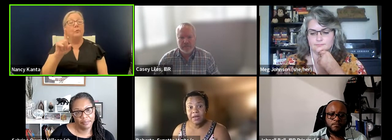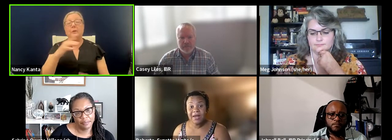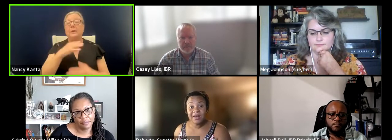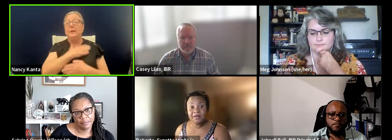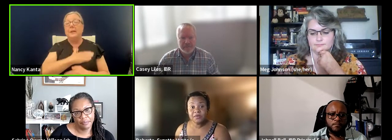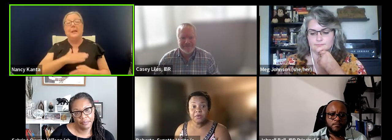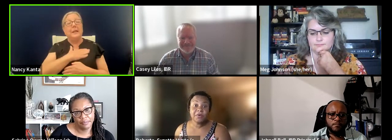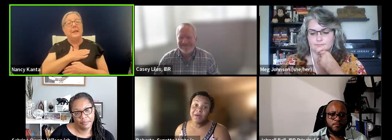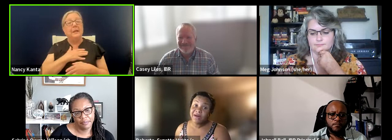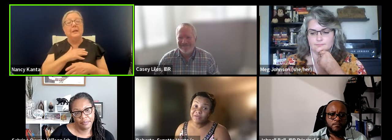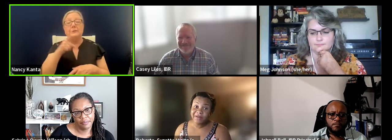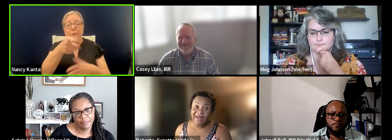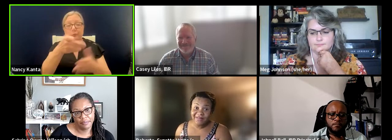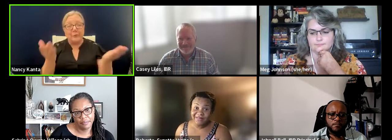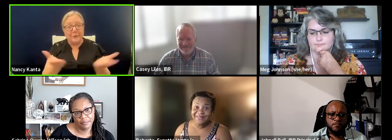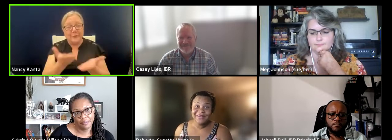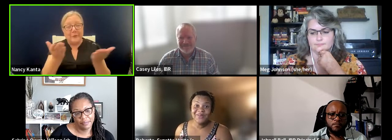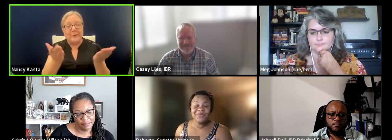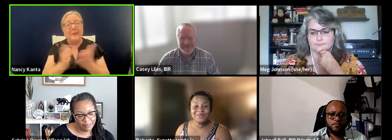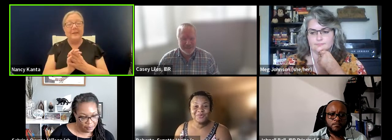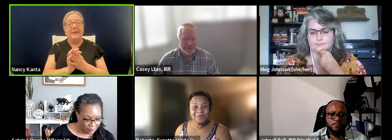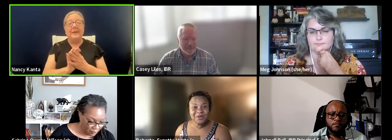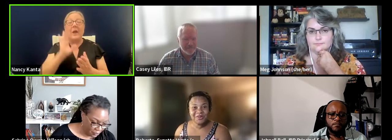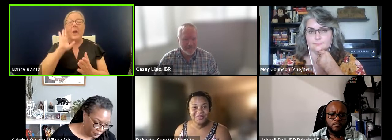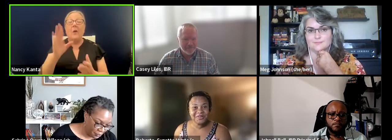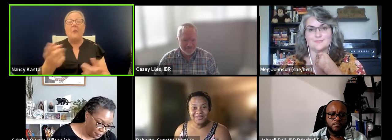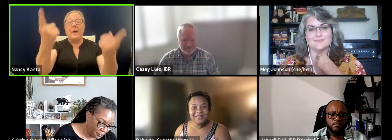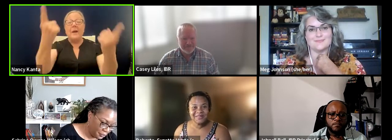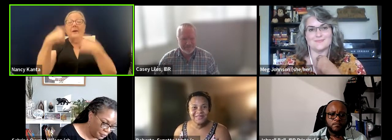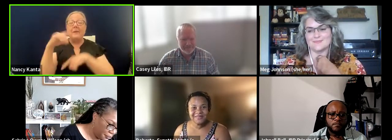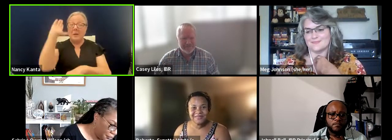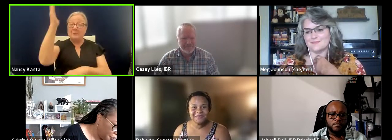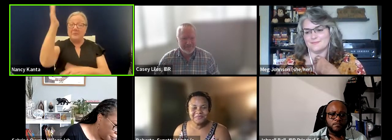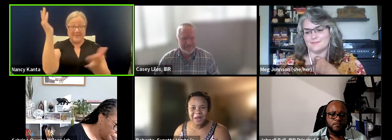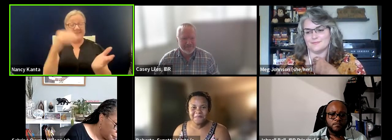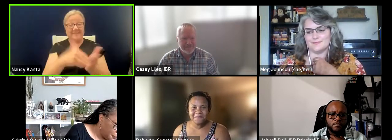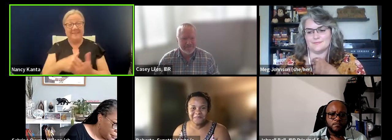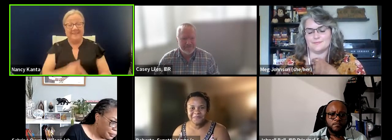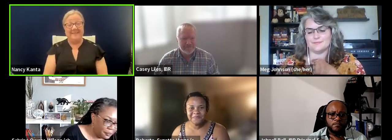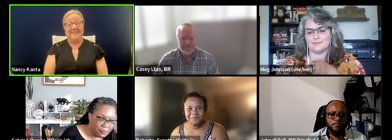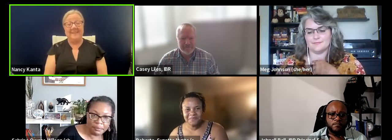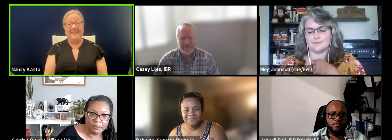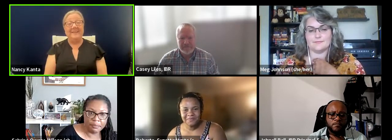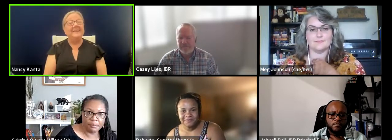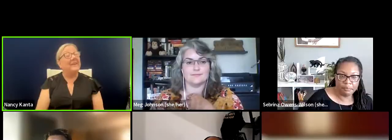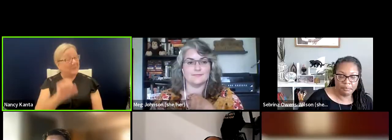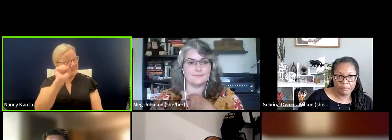you, and we will have you again, which will be good. Yeah.